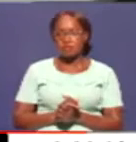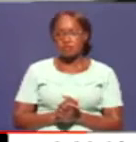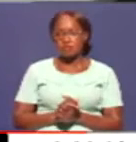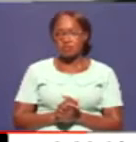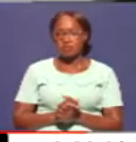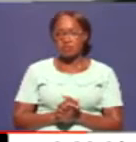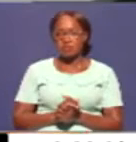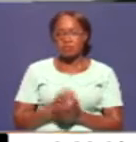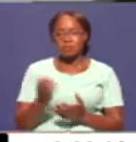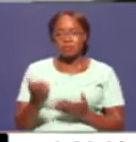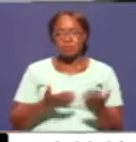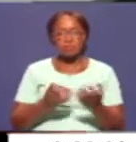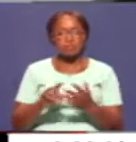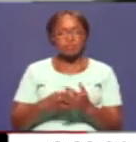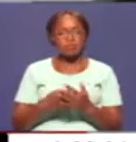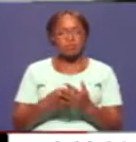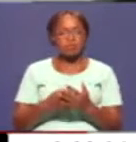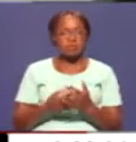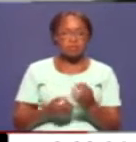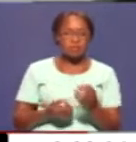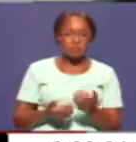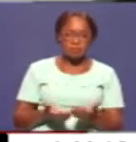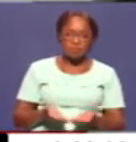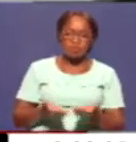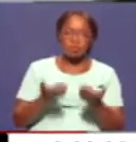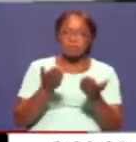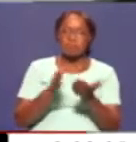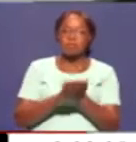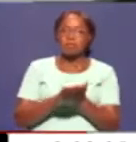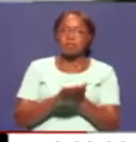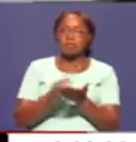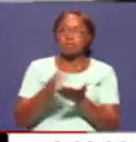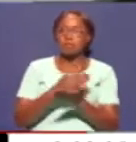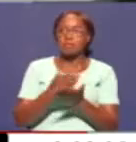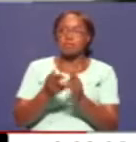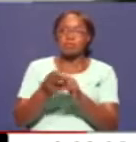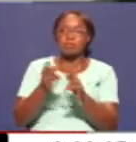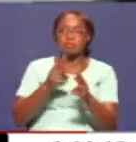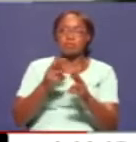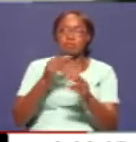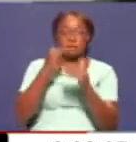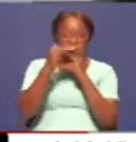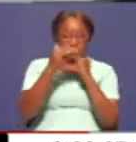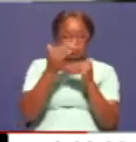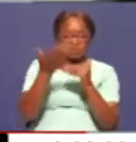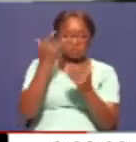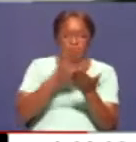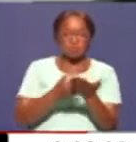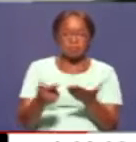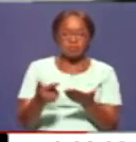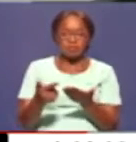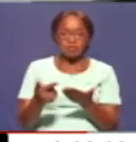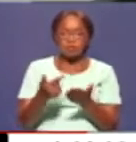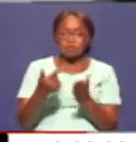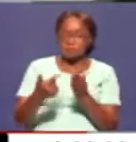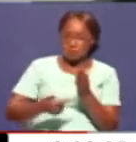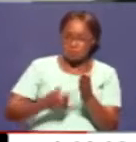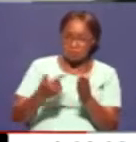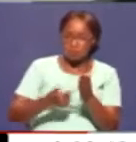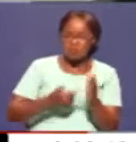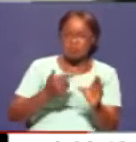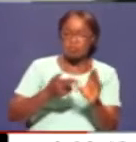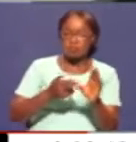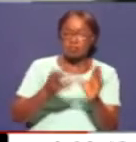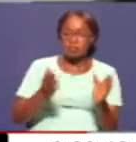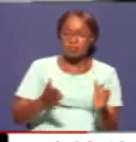Now, business has begun picking up in the retail sector following the lifting of the curfew last week. Industry players have described the move